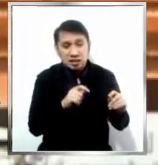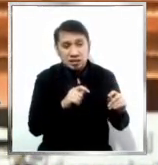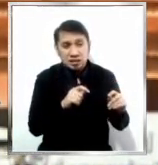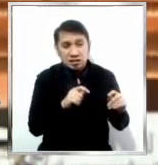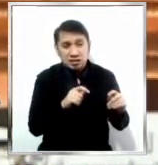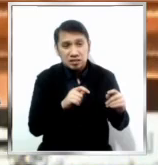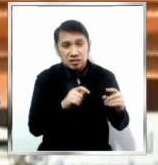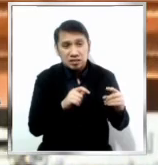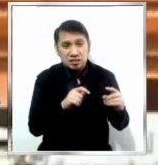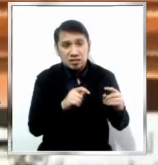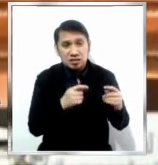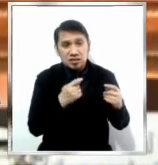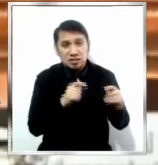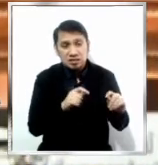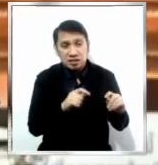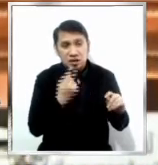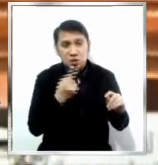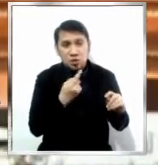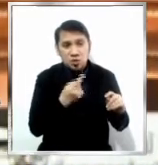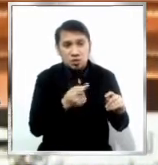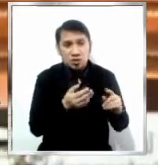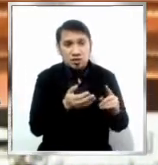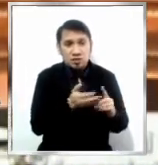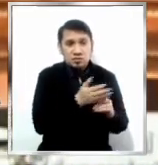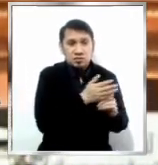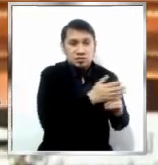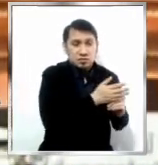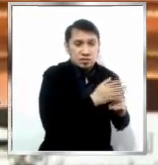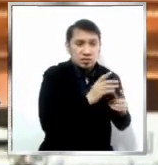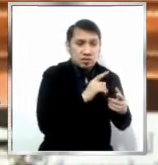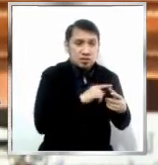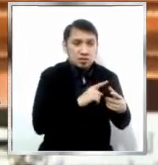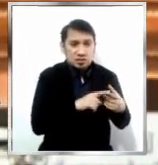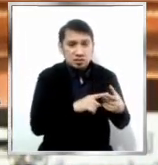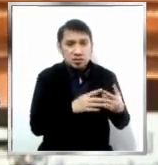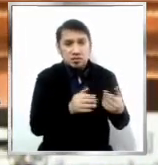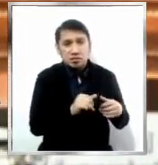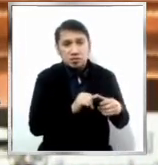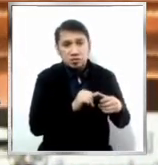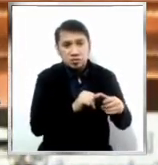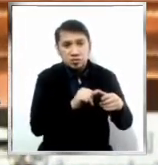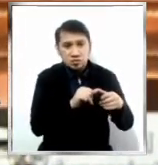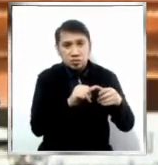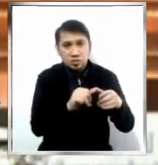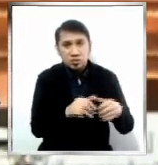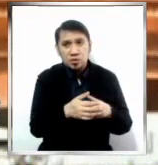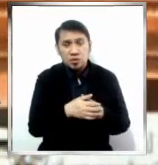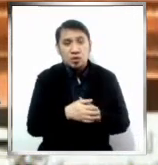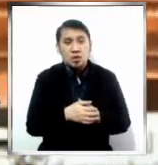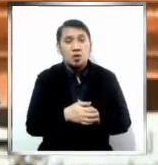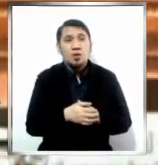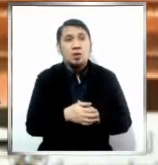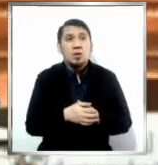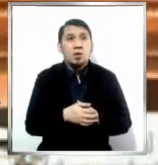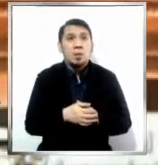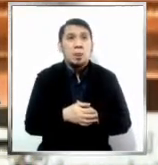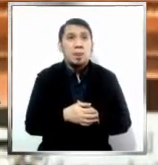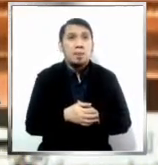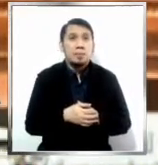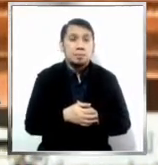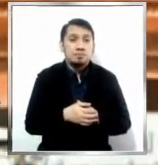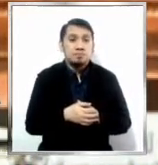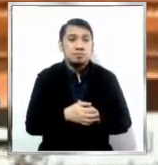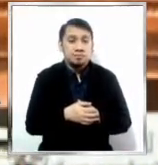detained na siya. Tapos, nung na-convicted siya, tuloy-tuloy na. Ngayon, ganito yan.